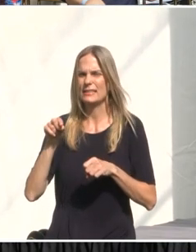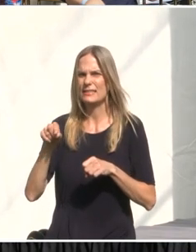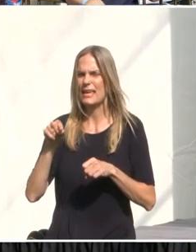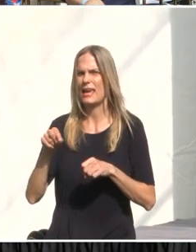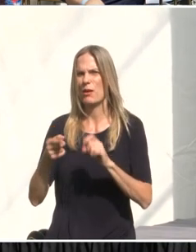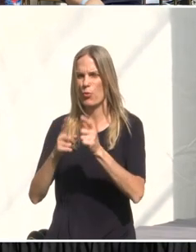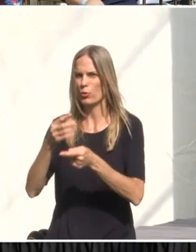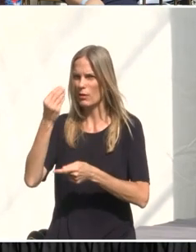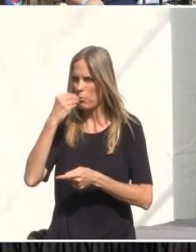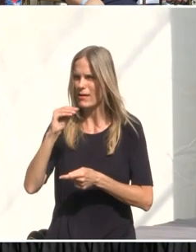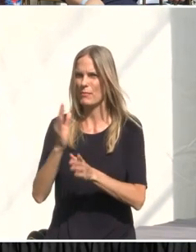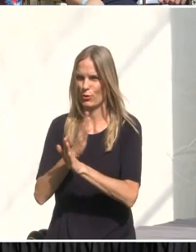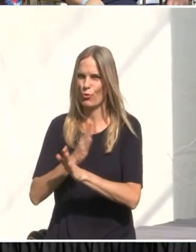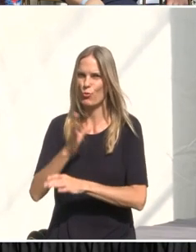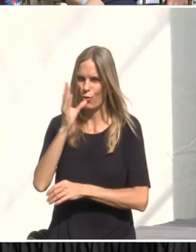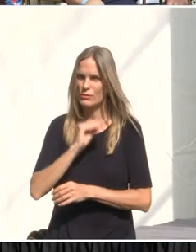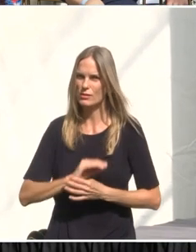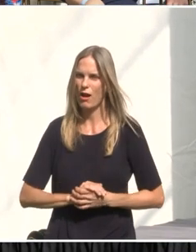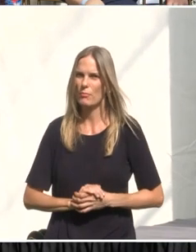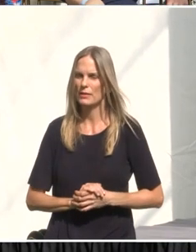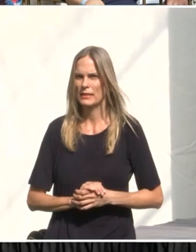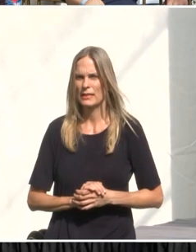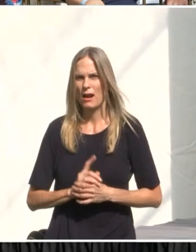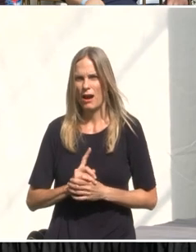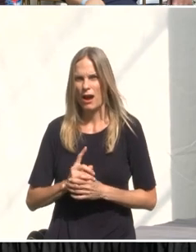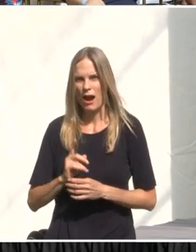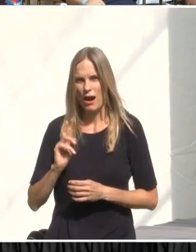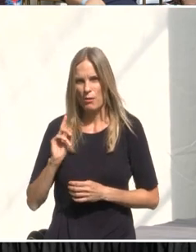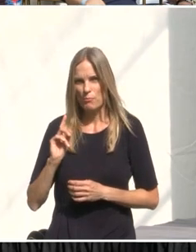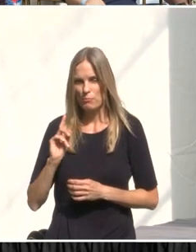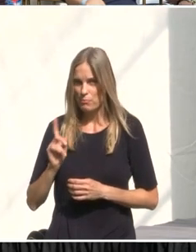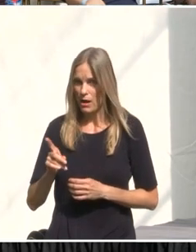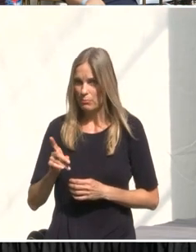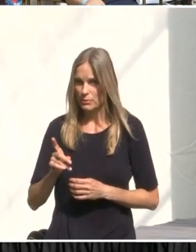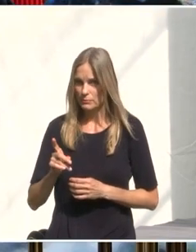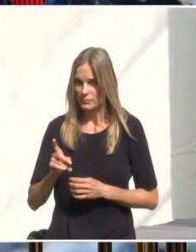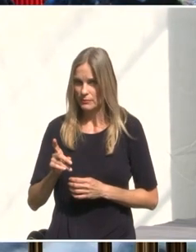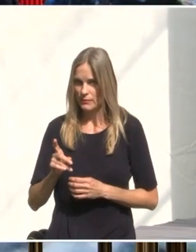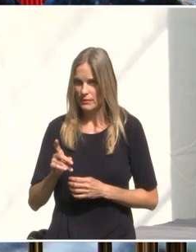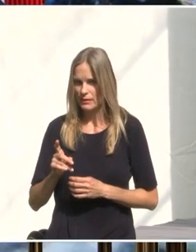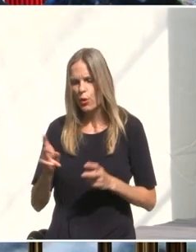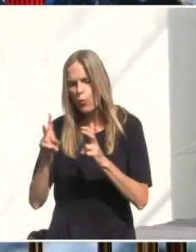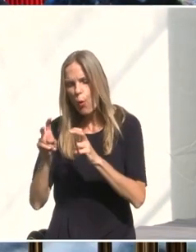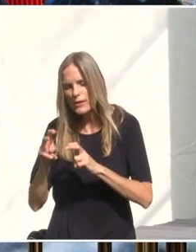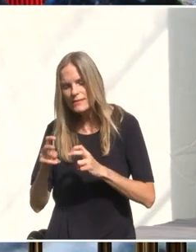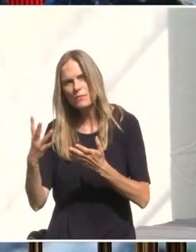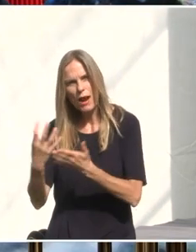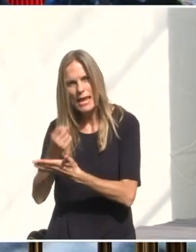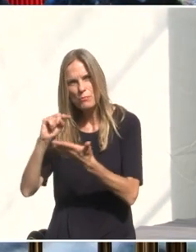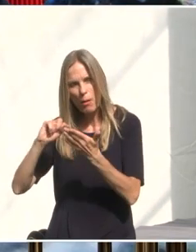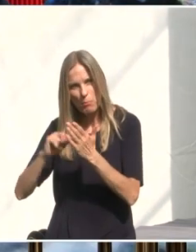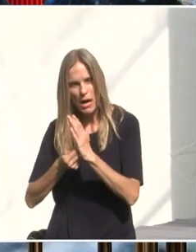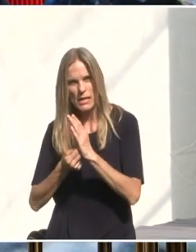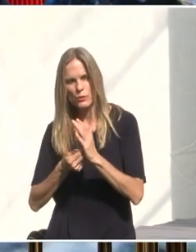better. And you have to seek to find the reasons why our